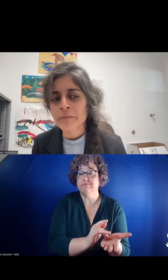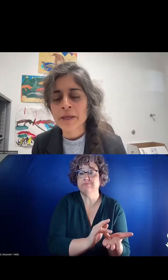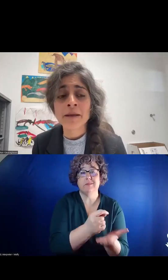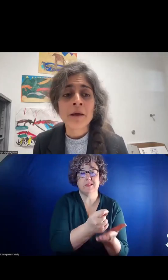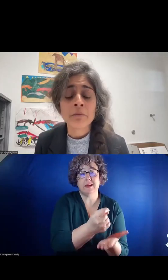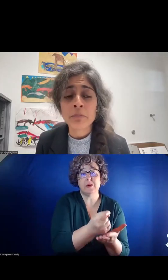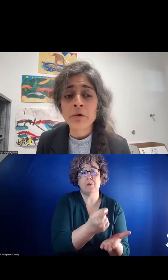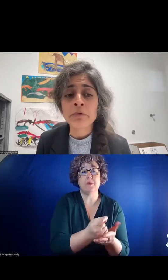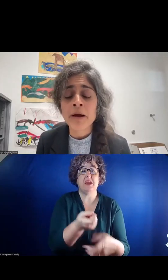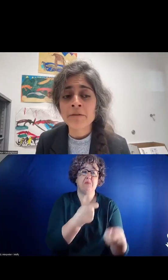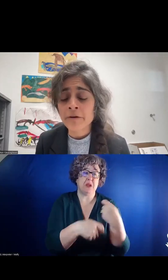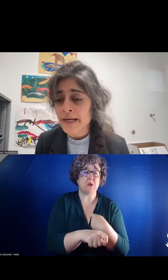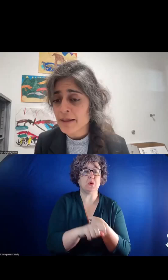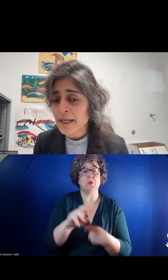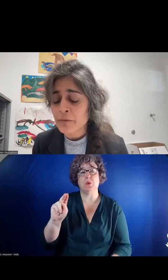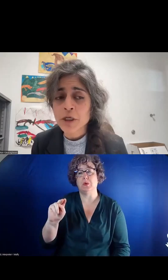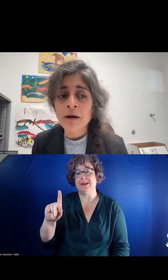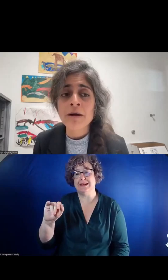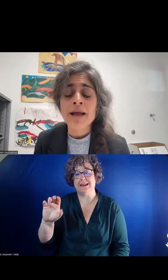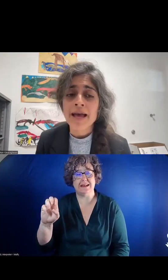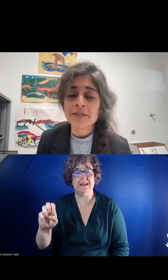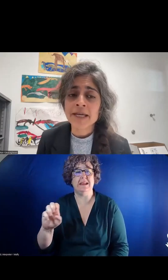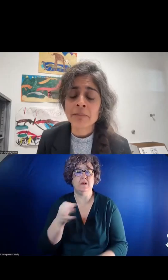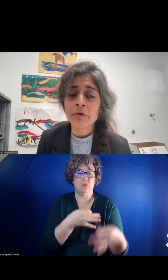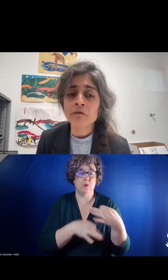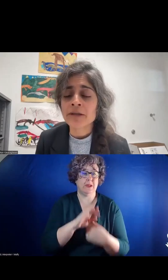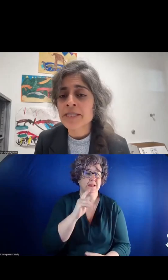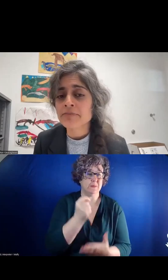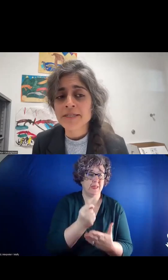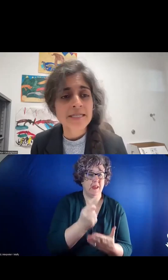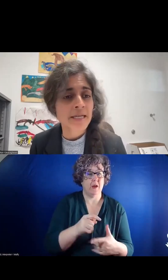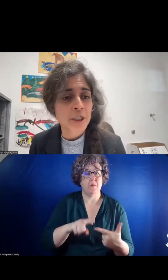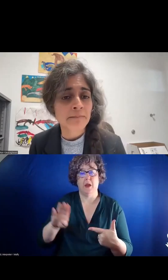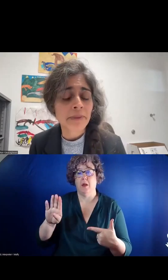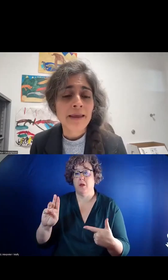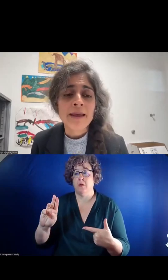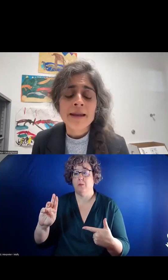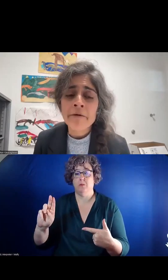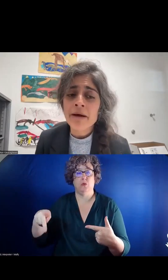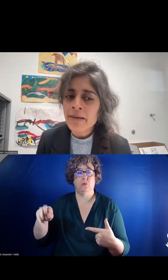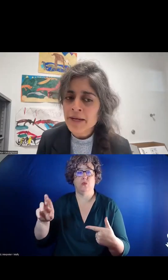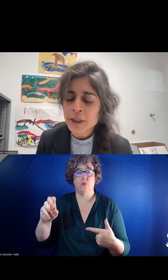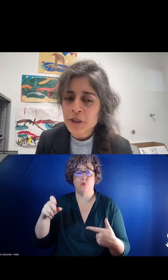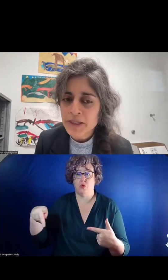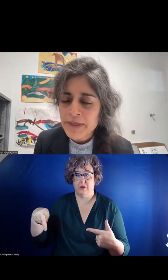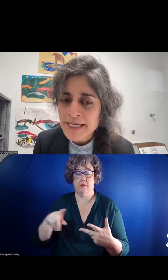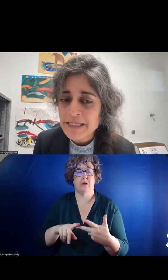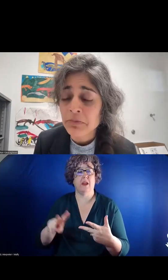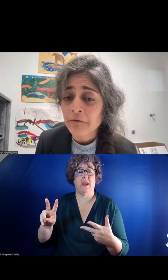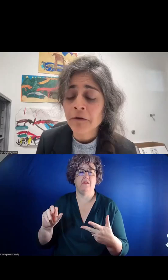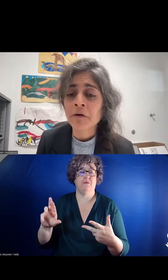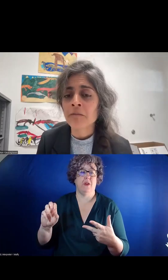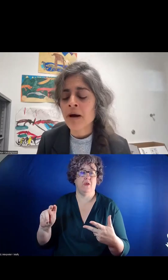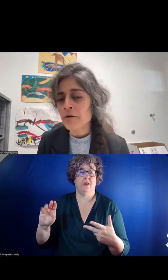replacement therapy, bupropion and varenicline, which are FDA-approved treatments for cessation. Now, combination treatment